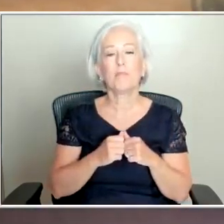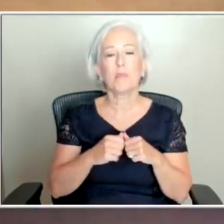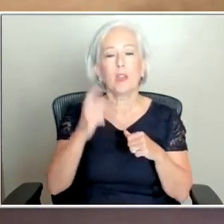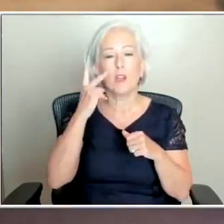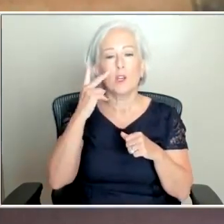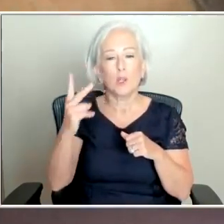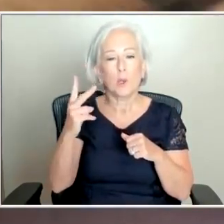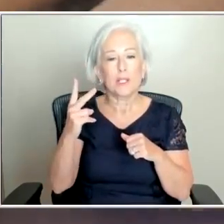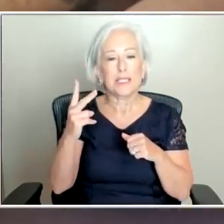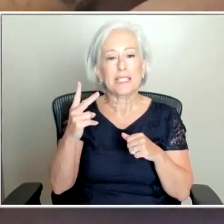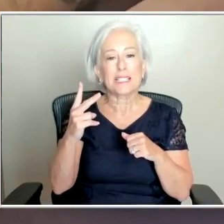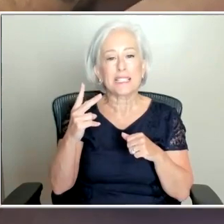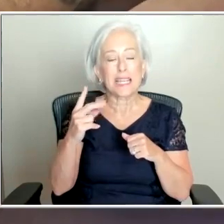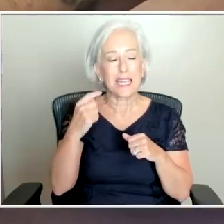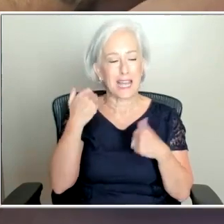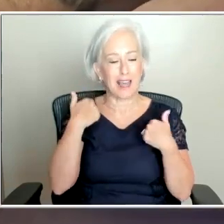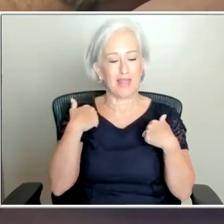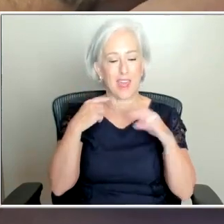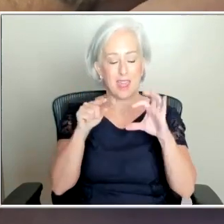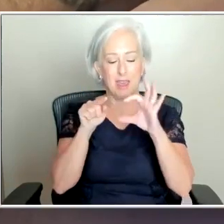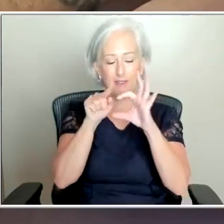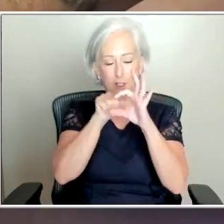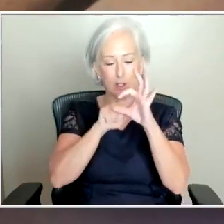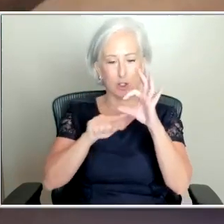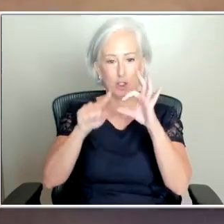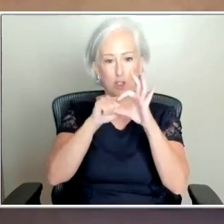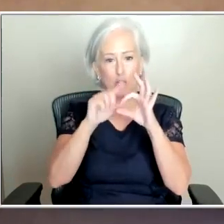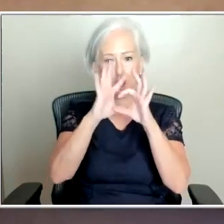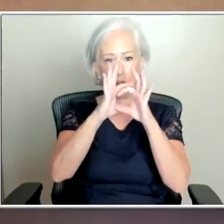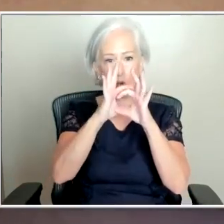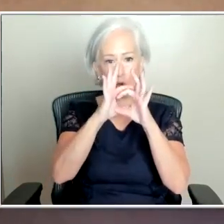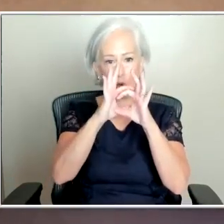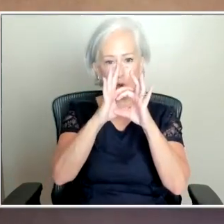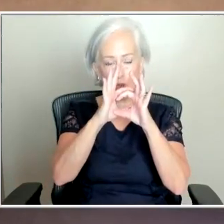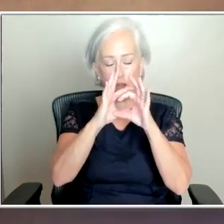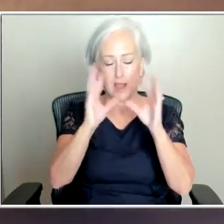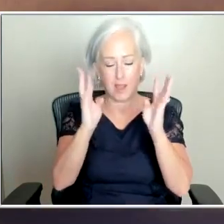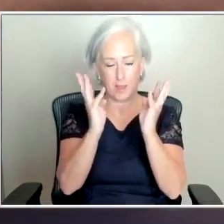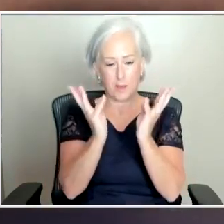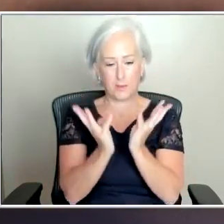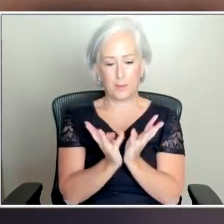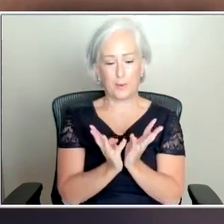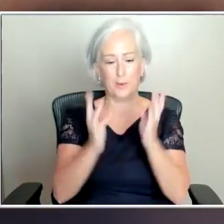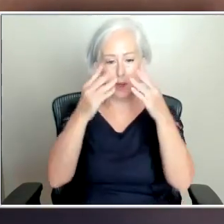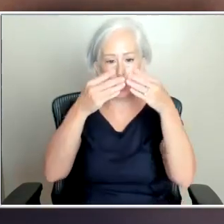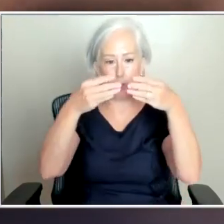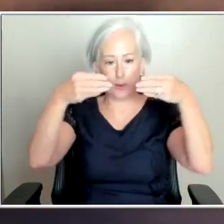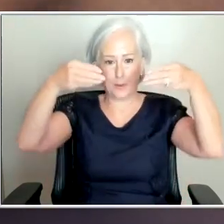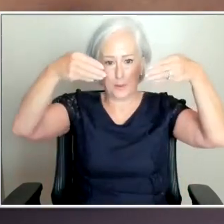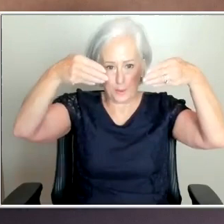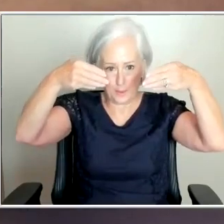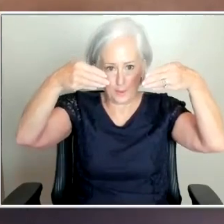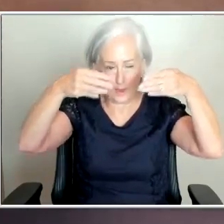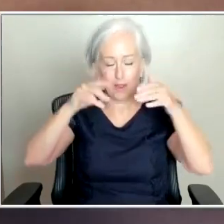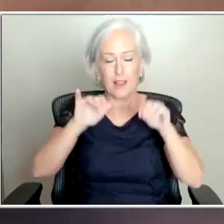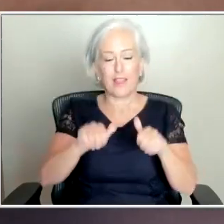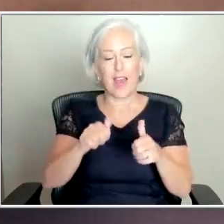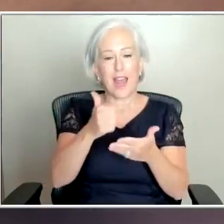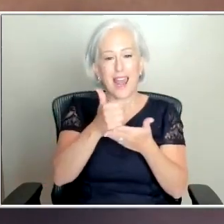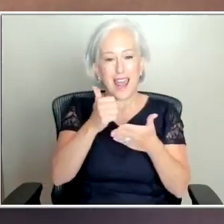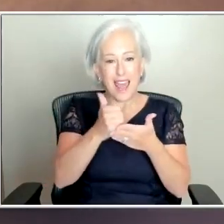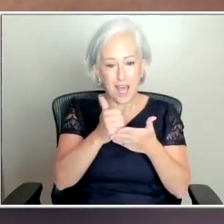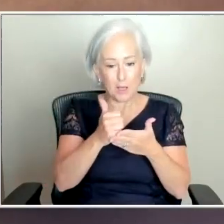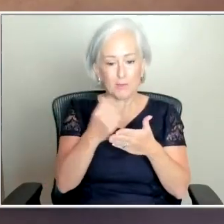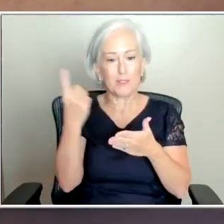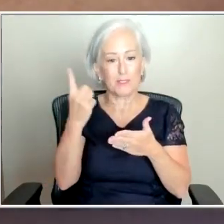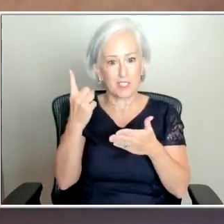nice circular formations in those very superficial muscles. So that's part of the sphincteric control. So being able to hold back